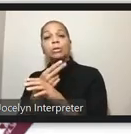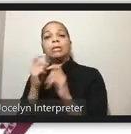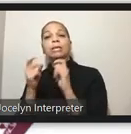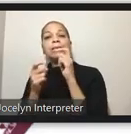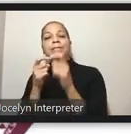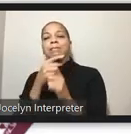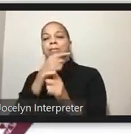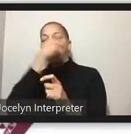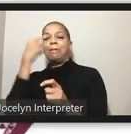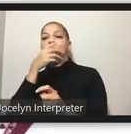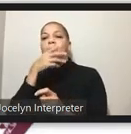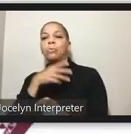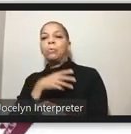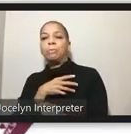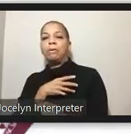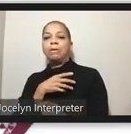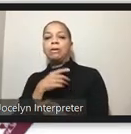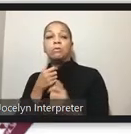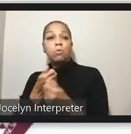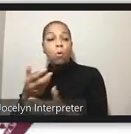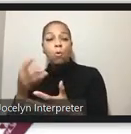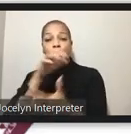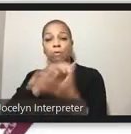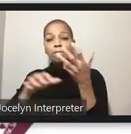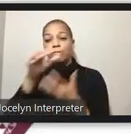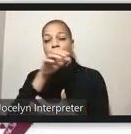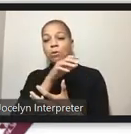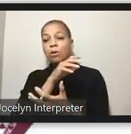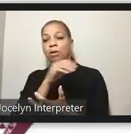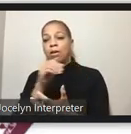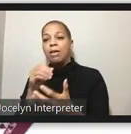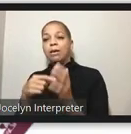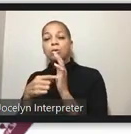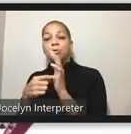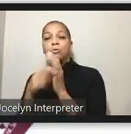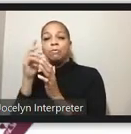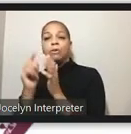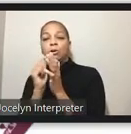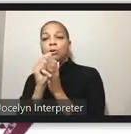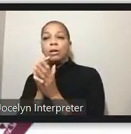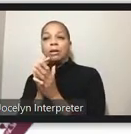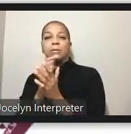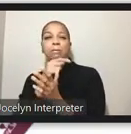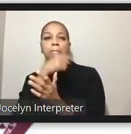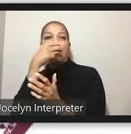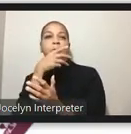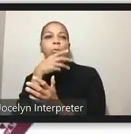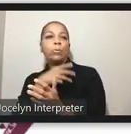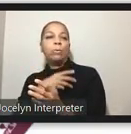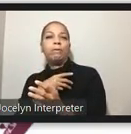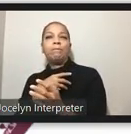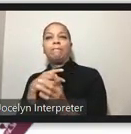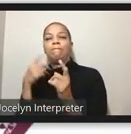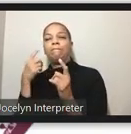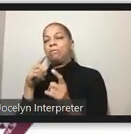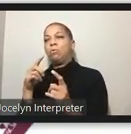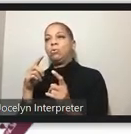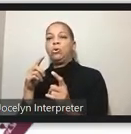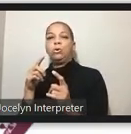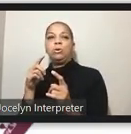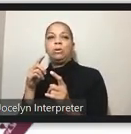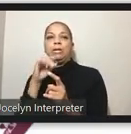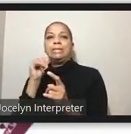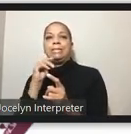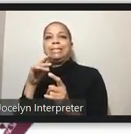confusion to repurposing videos of Black people in traumatic experiences for fun and for jingles, like Sweet